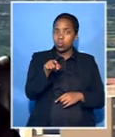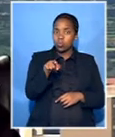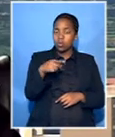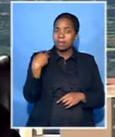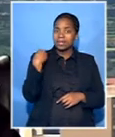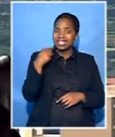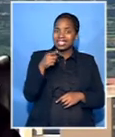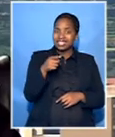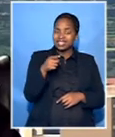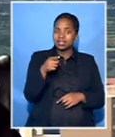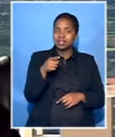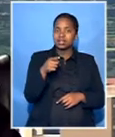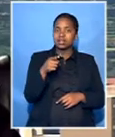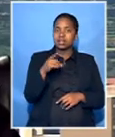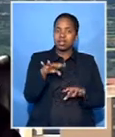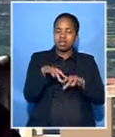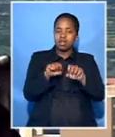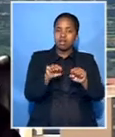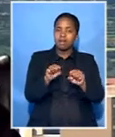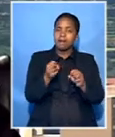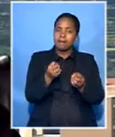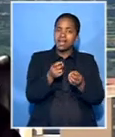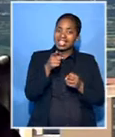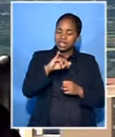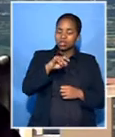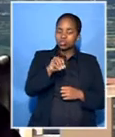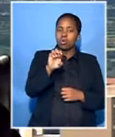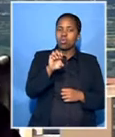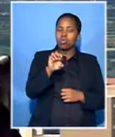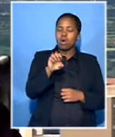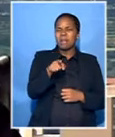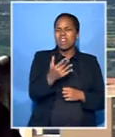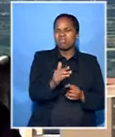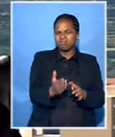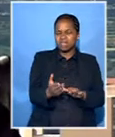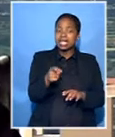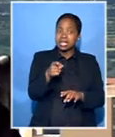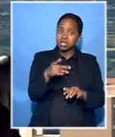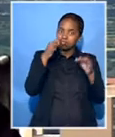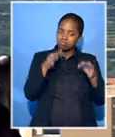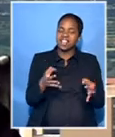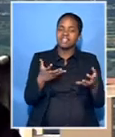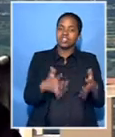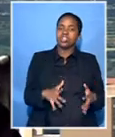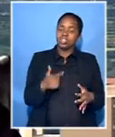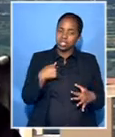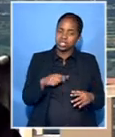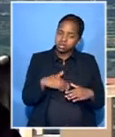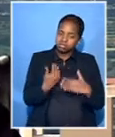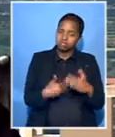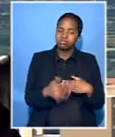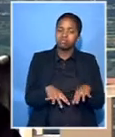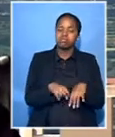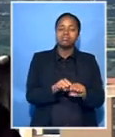came through into his new position, most of the decisions had already been taken. And then he also told the commission that he